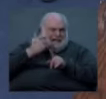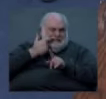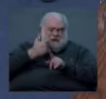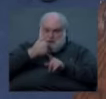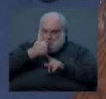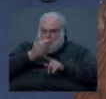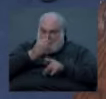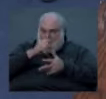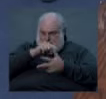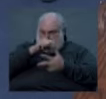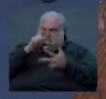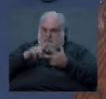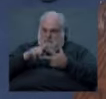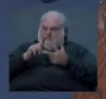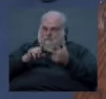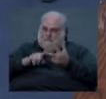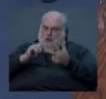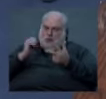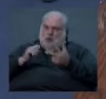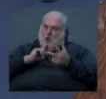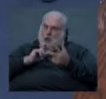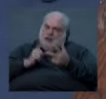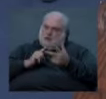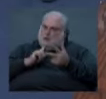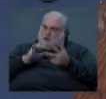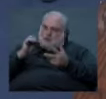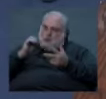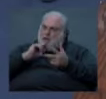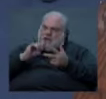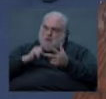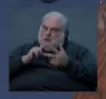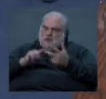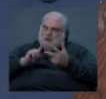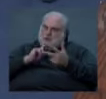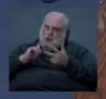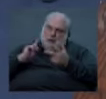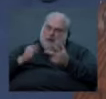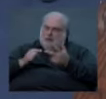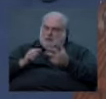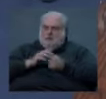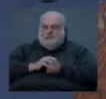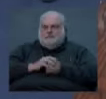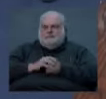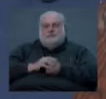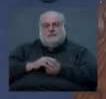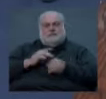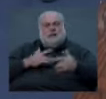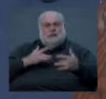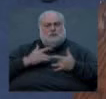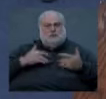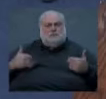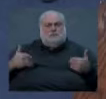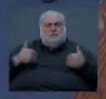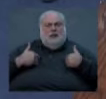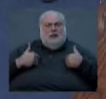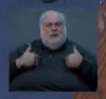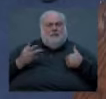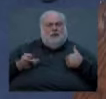y'all. My concern is, with these two ordinances,